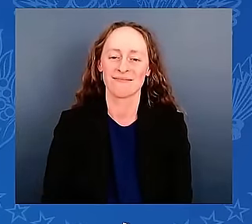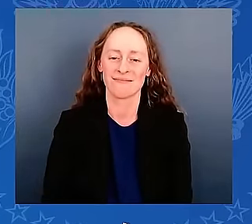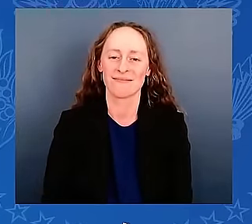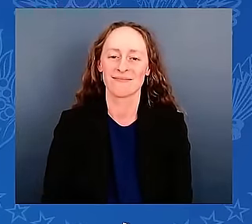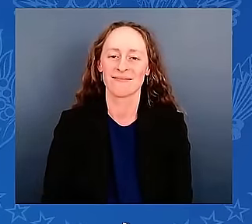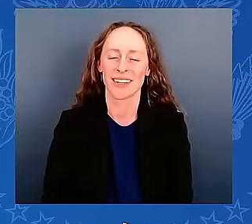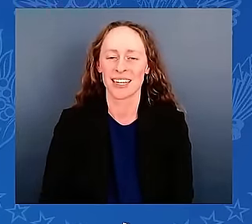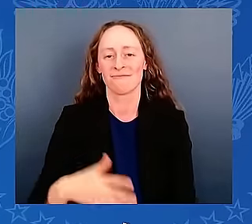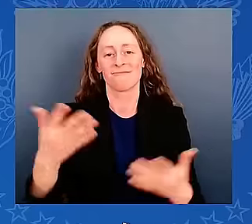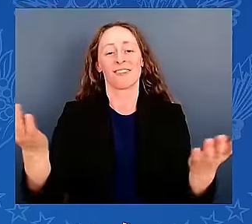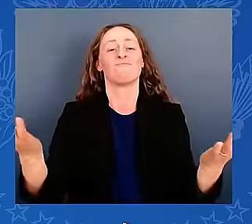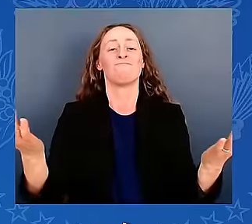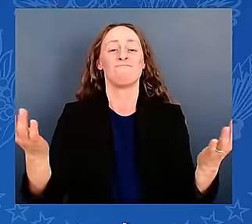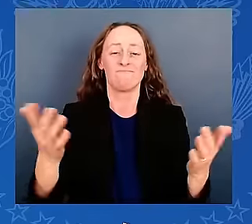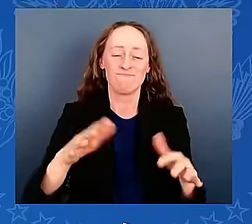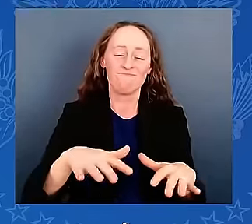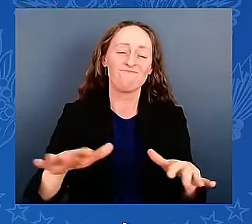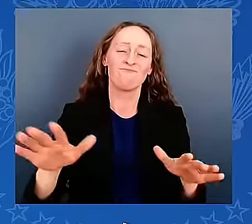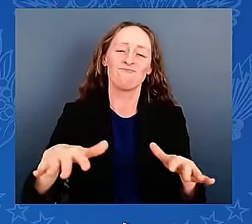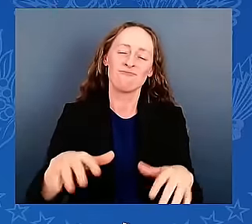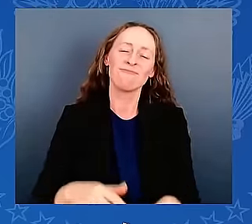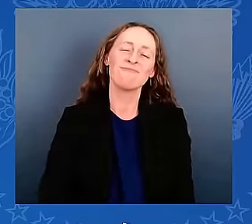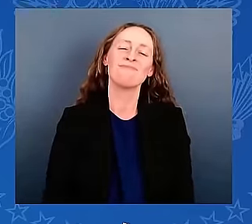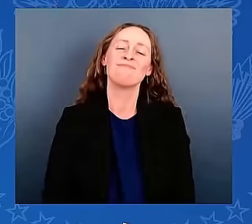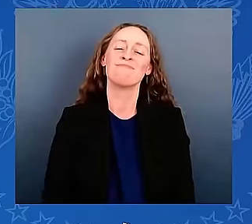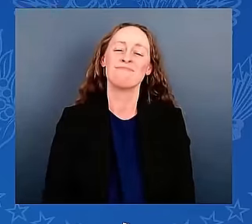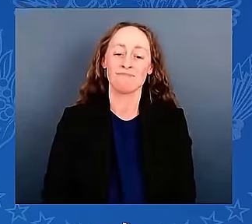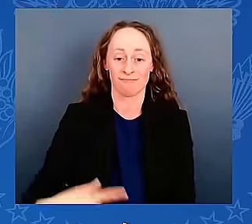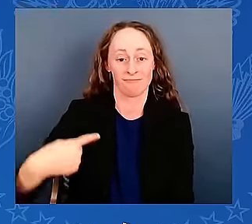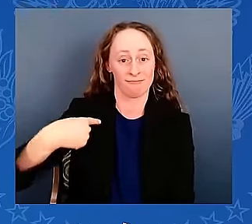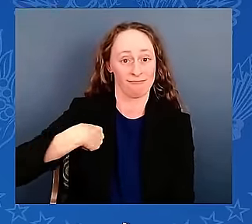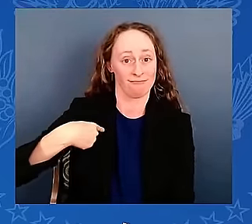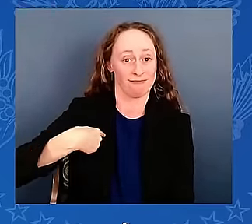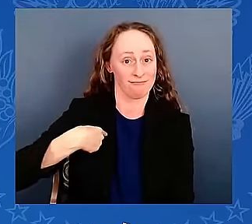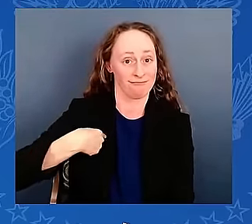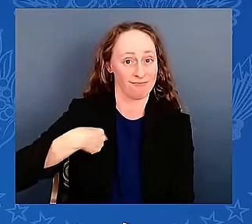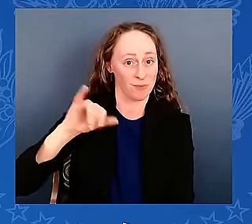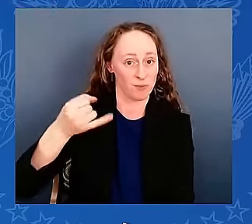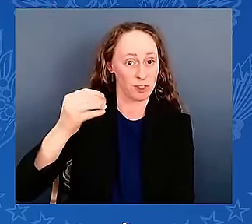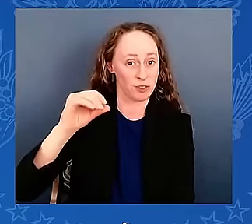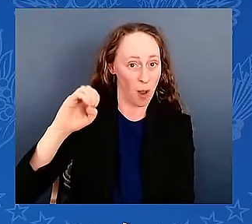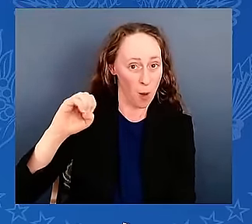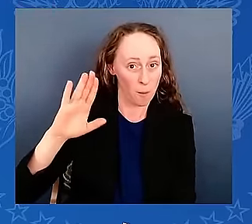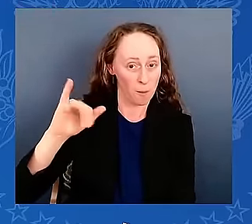my name's Joe Biden, and I'm a lifetime member of the NAACP.